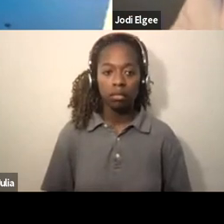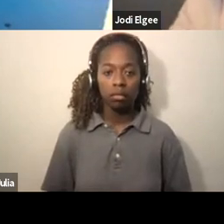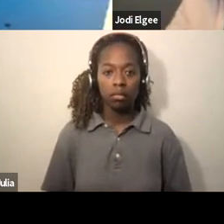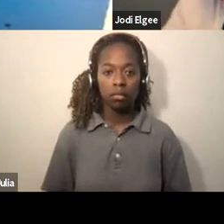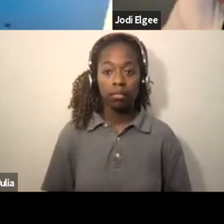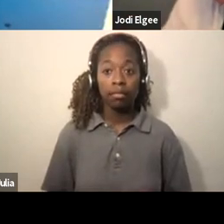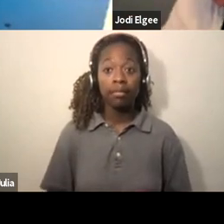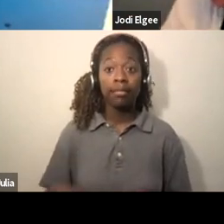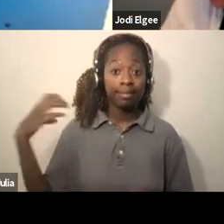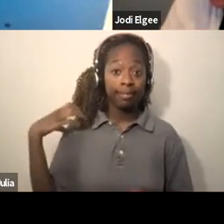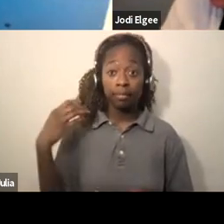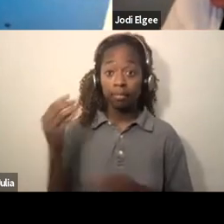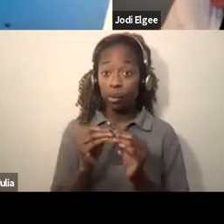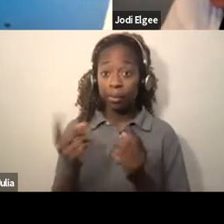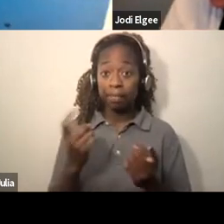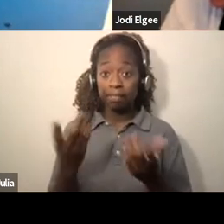any other questions